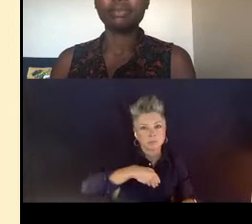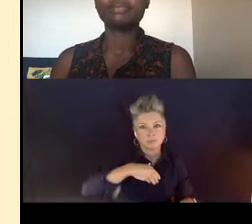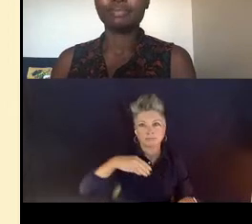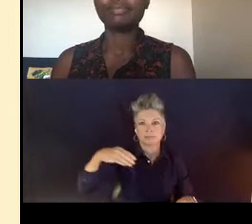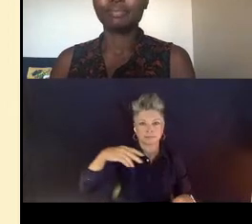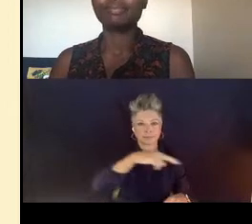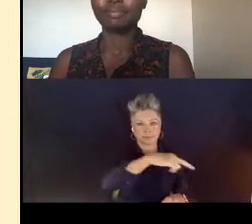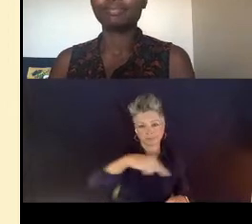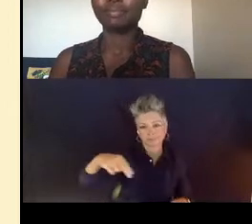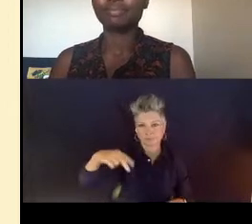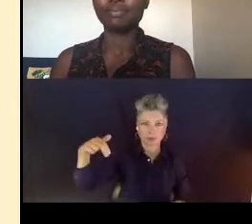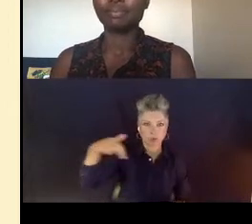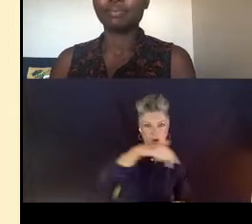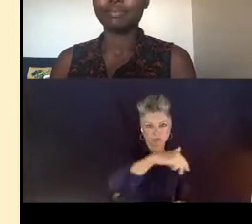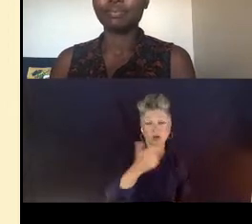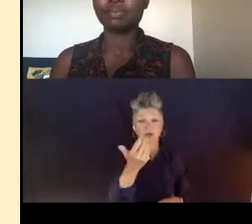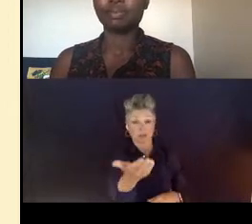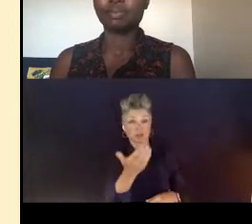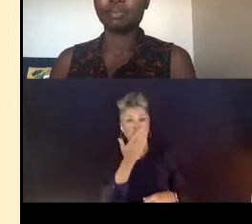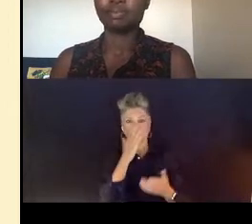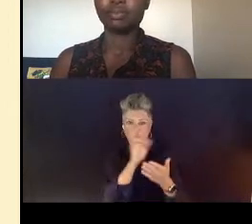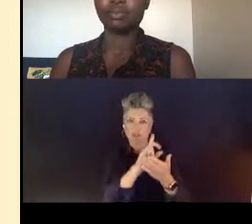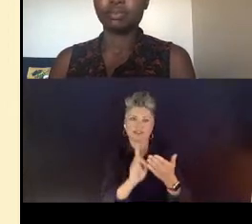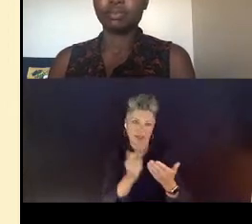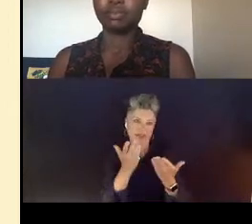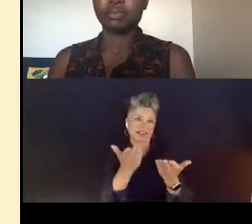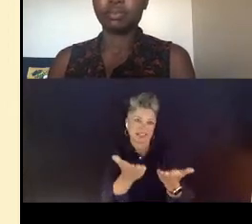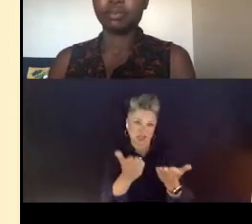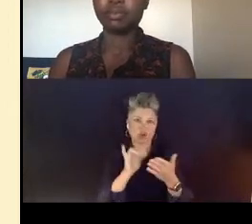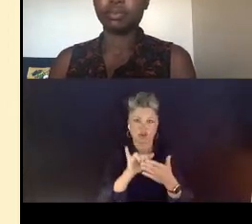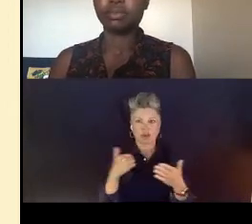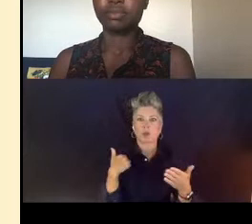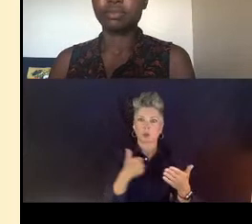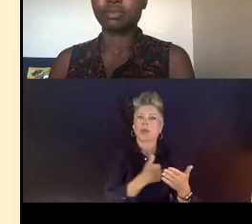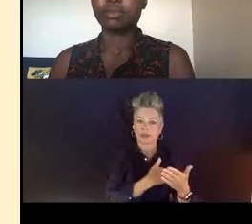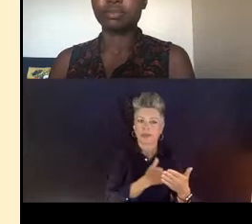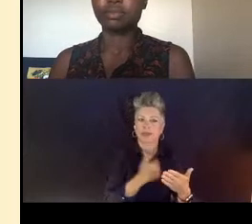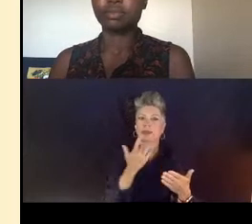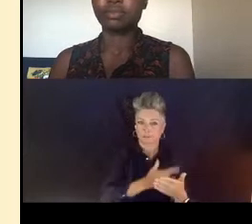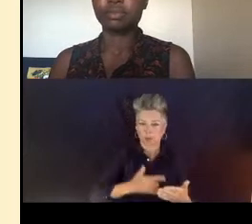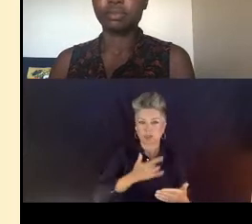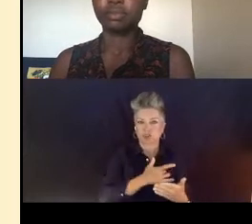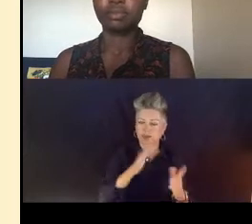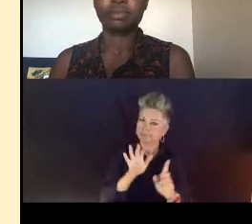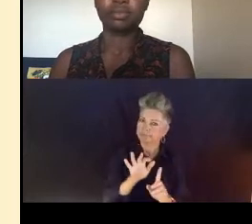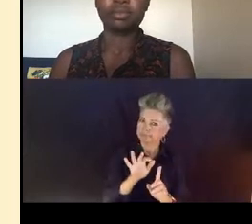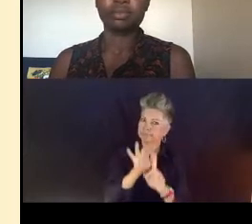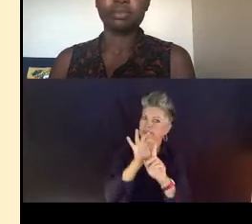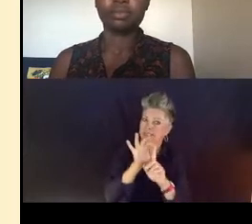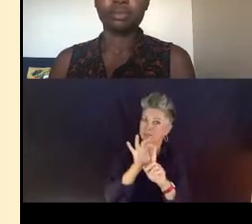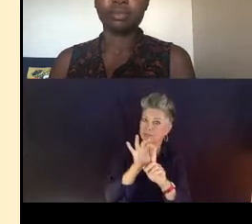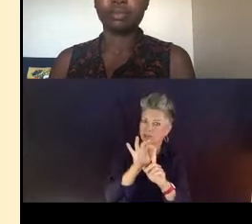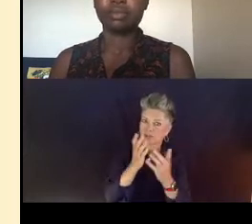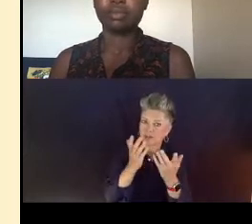So this is a really good design here that we appreciate, especially if you look in the slide,